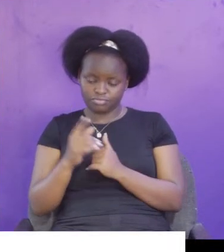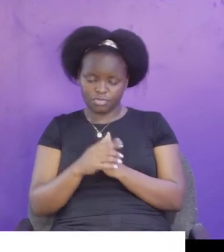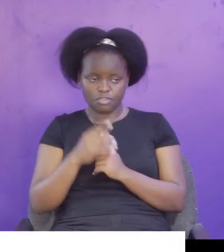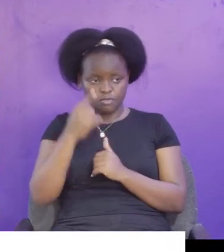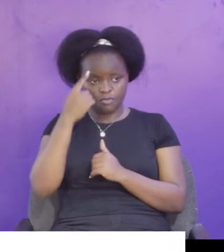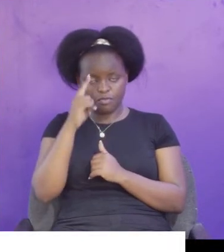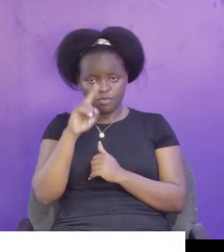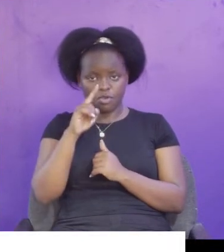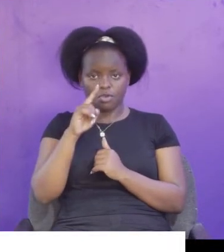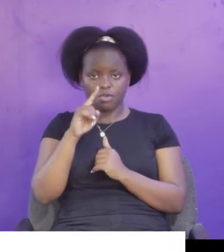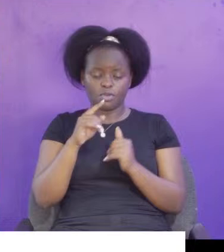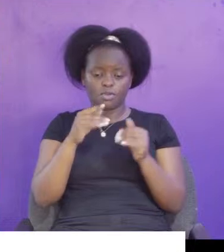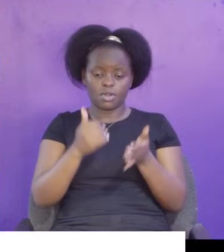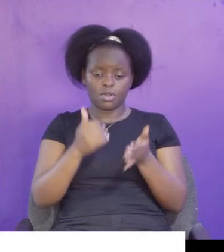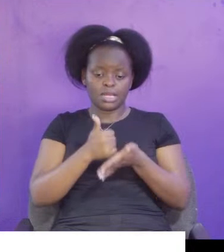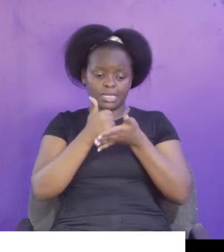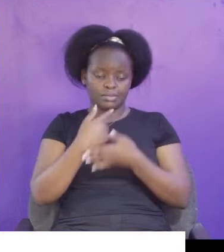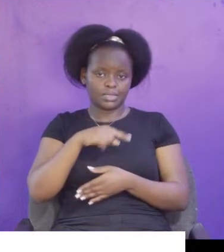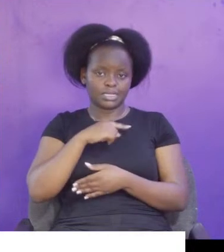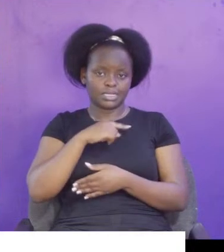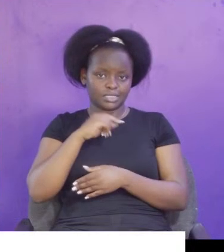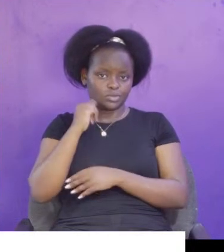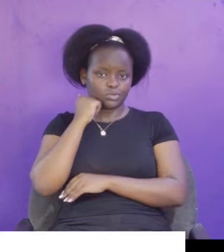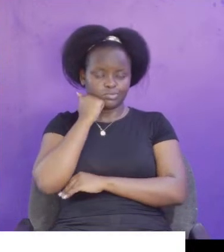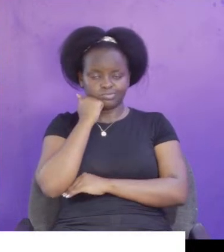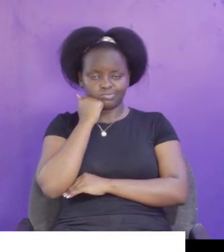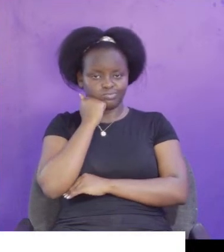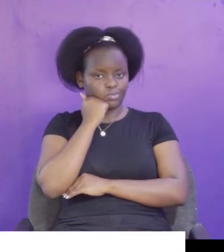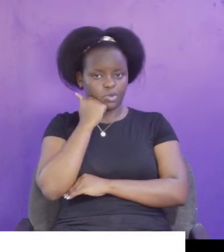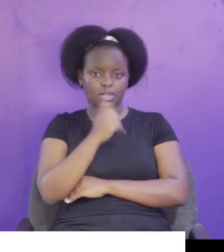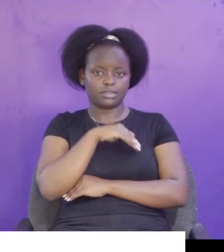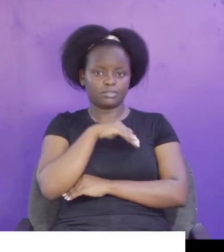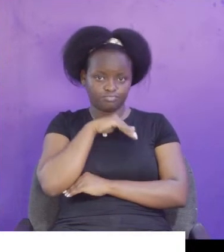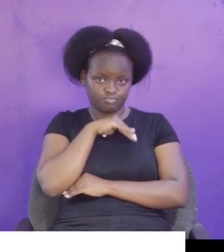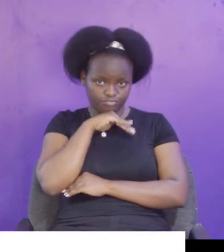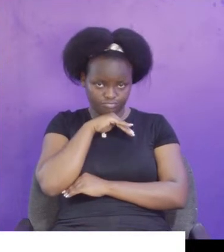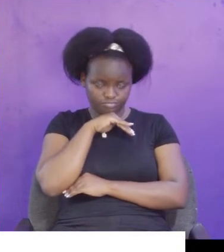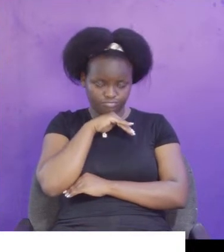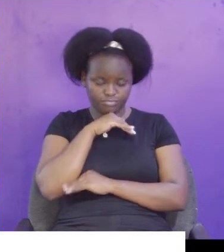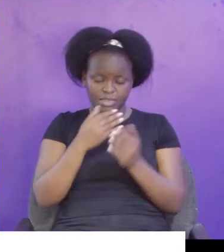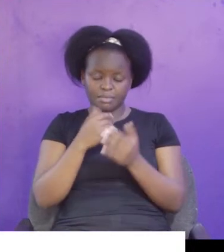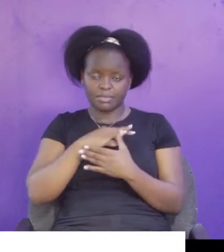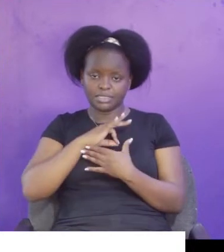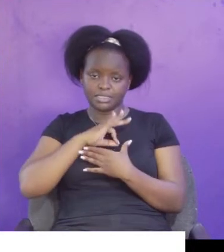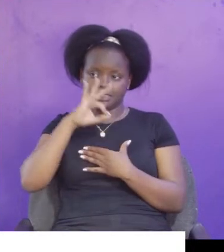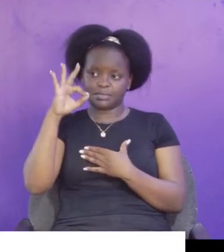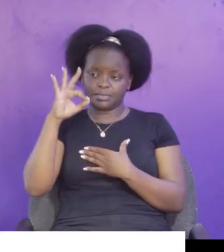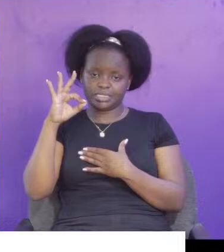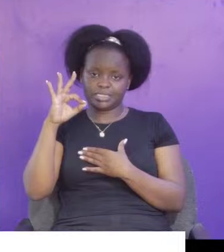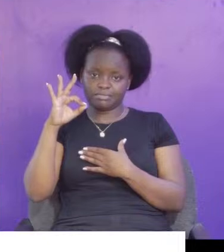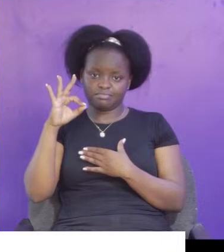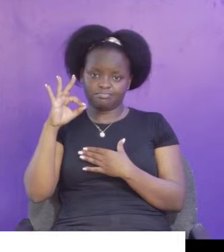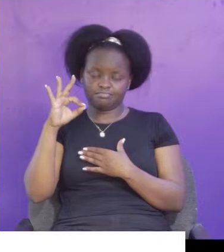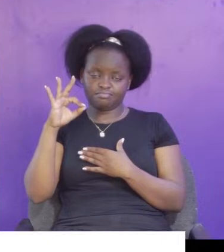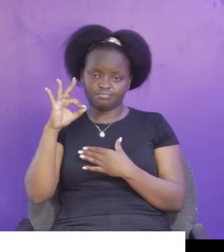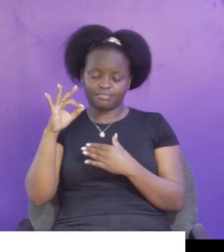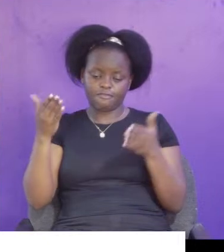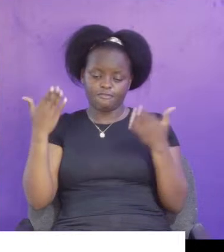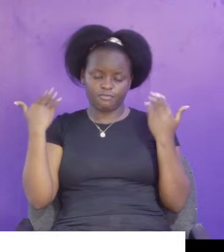helping us to mourn Raila. May his soul lie in eternal